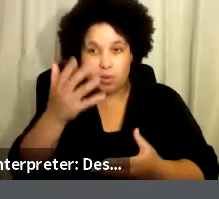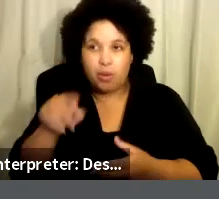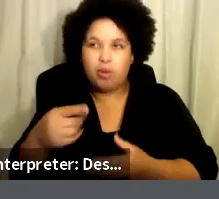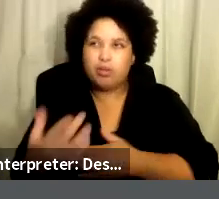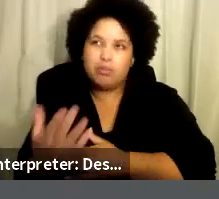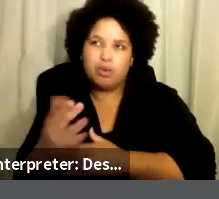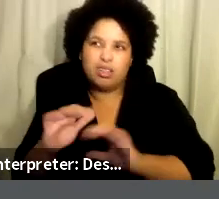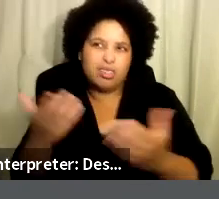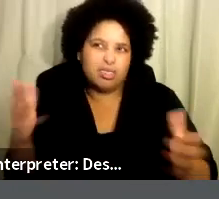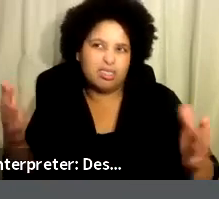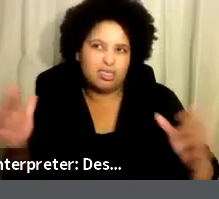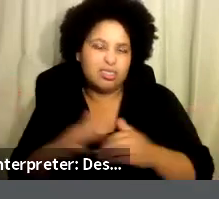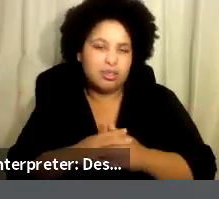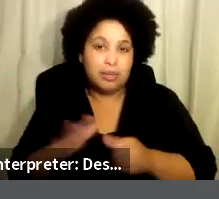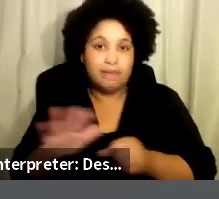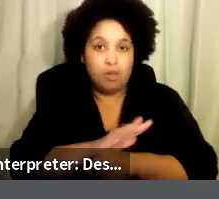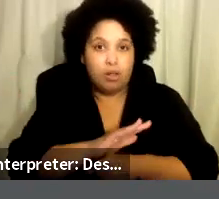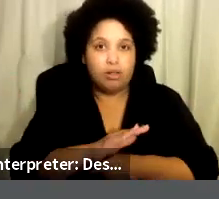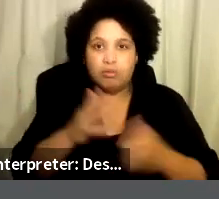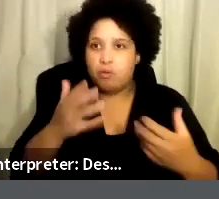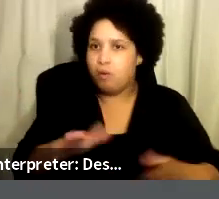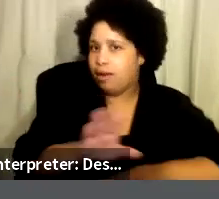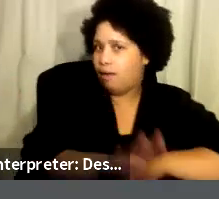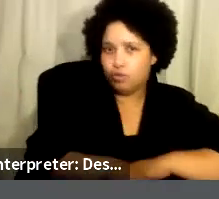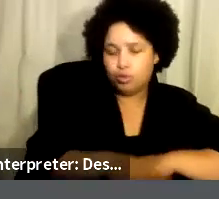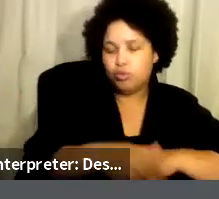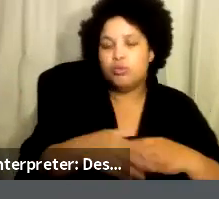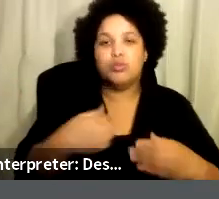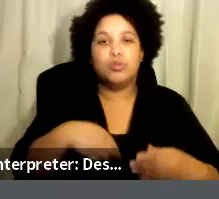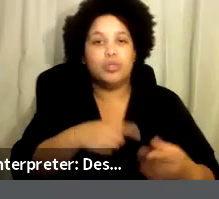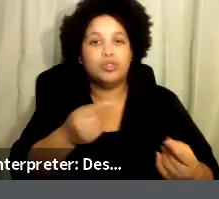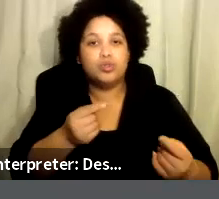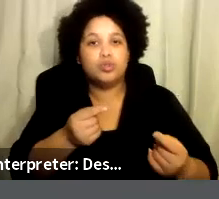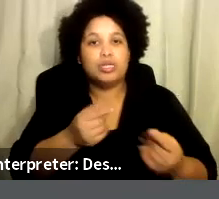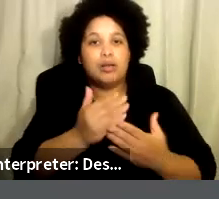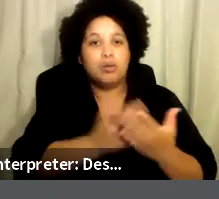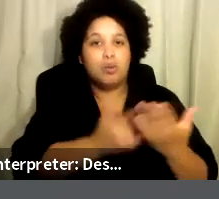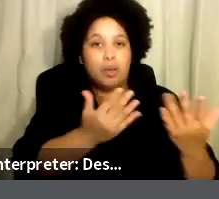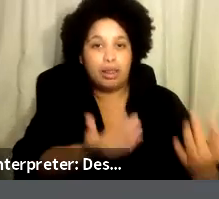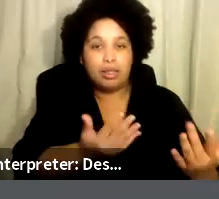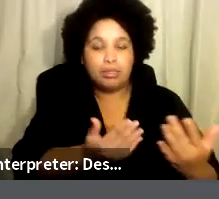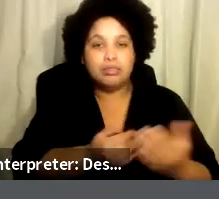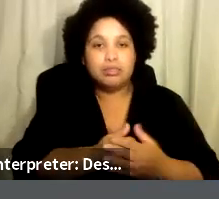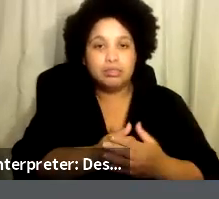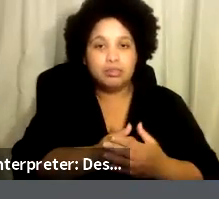morning class and it's full, you do not want the afternoon class, we can always put you on a wait list.